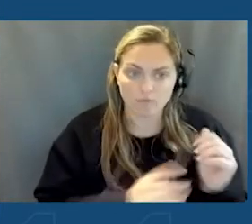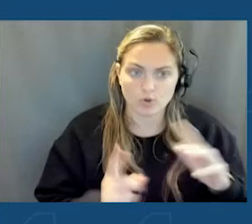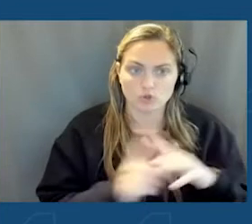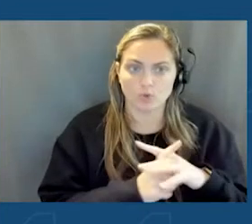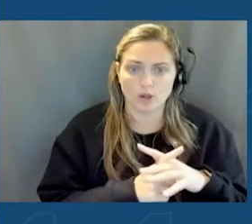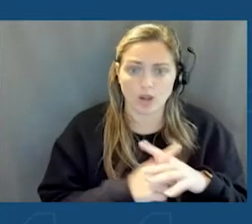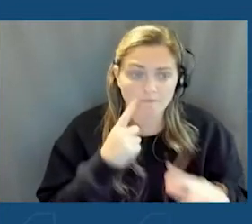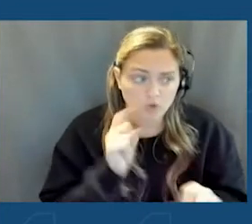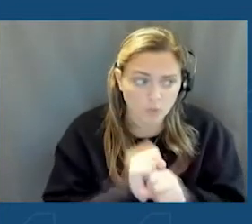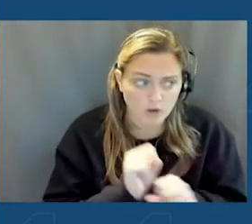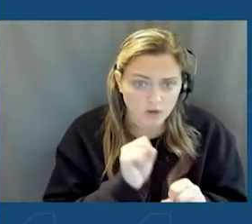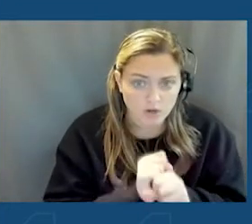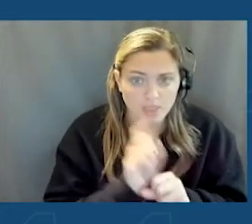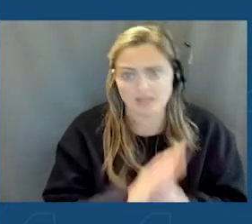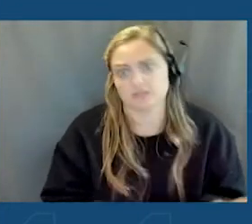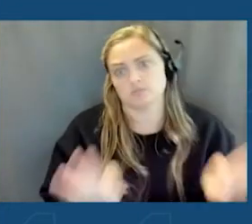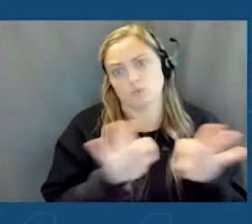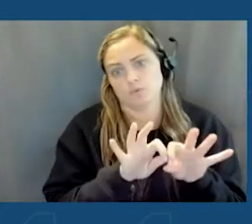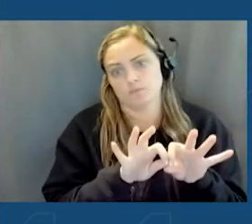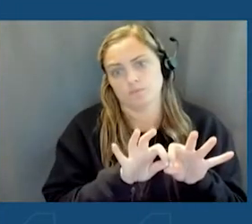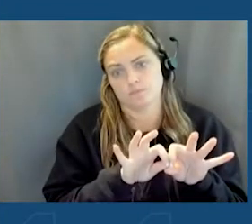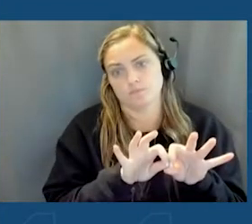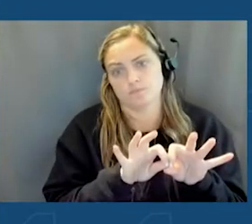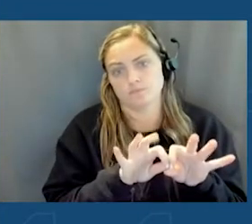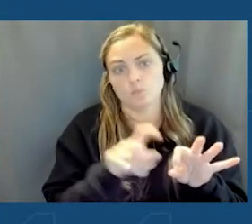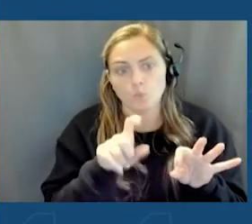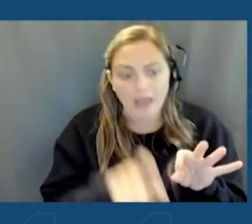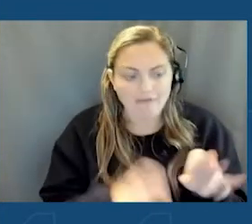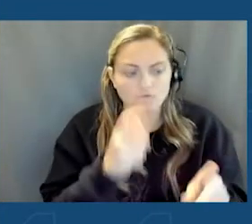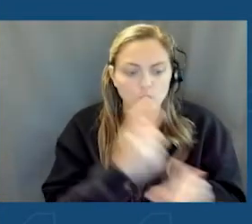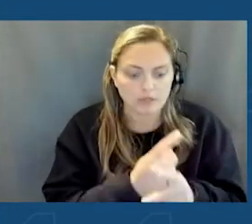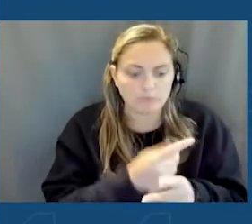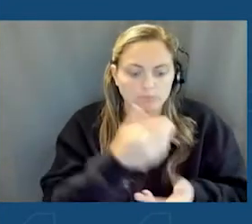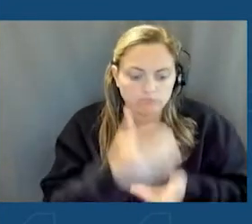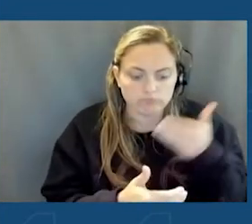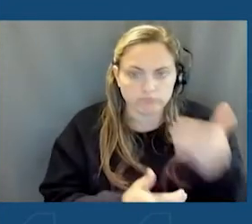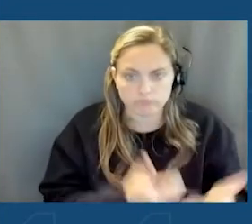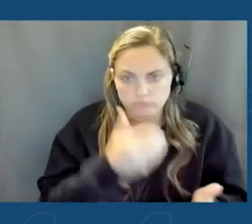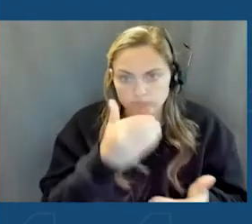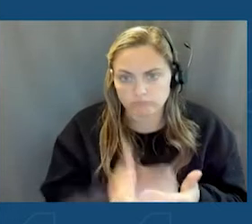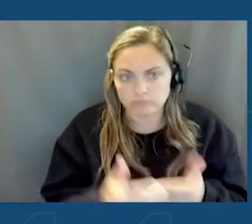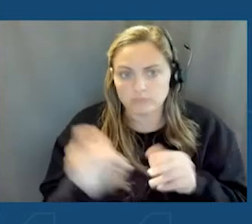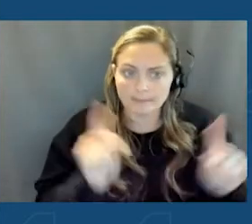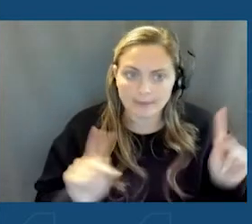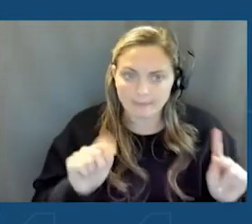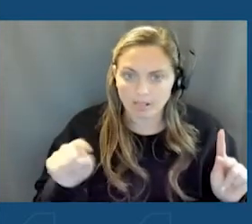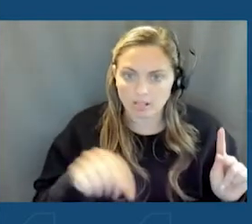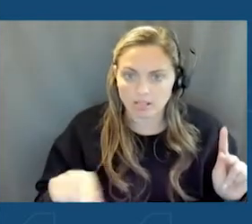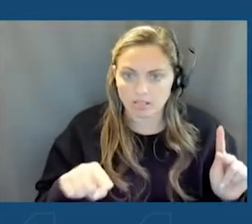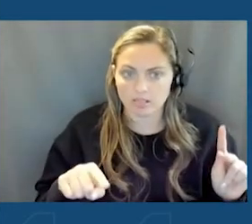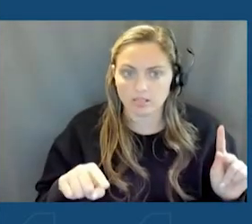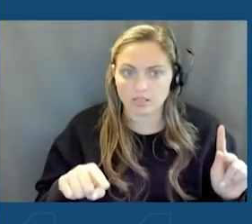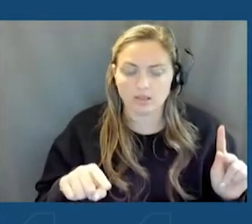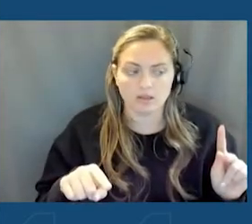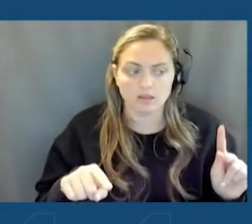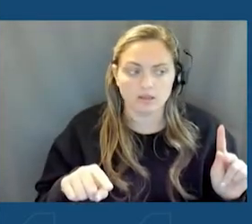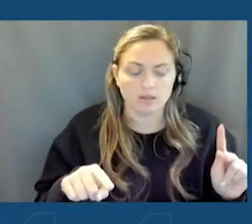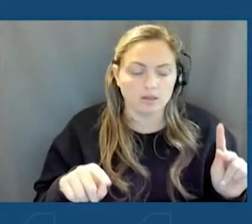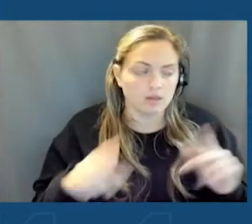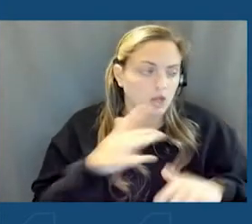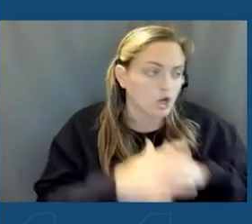job, and that is so important. We have to keep it all moving. These are the people who take people at the crack of dawn